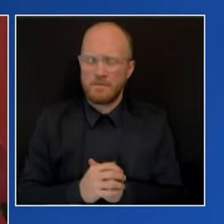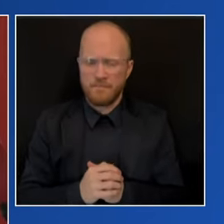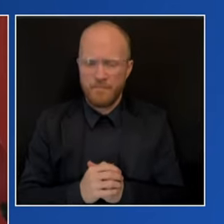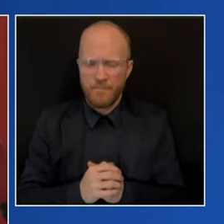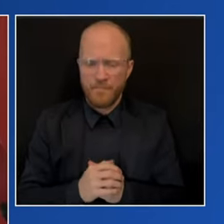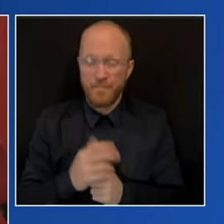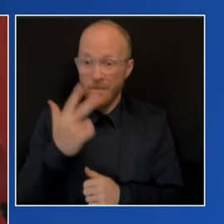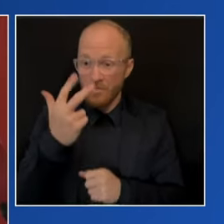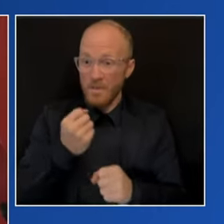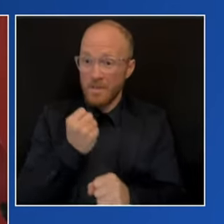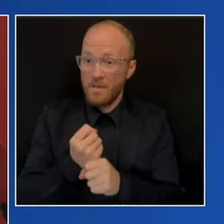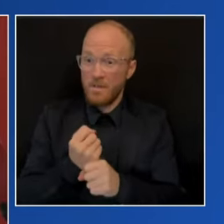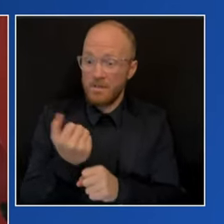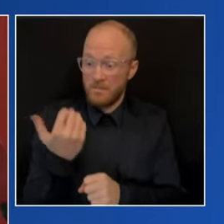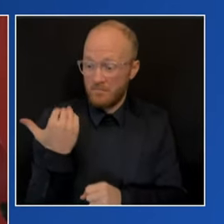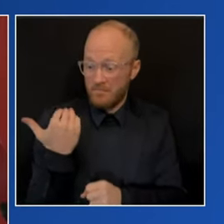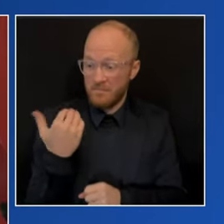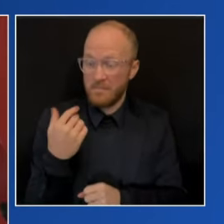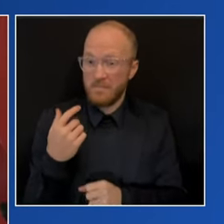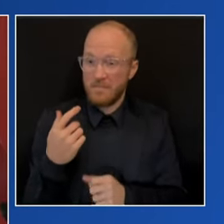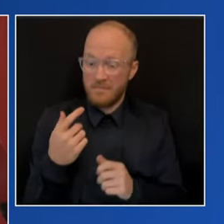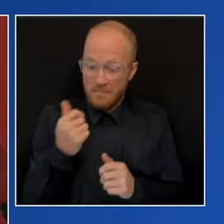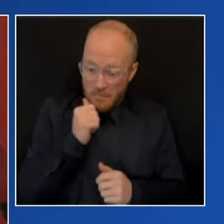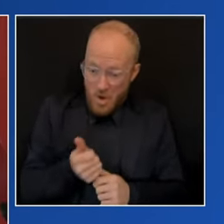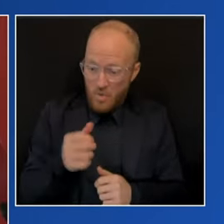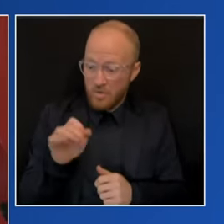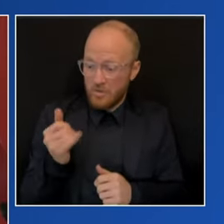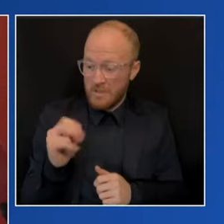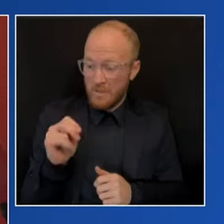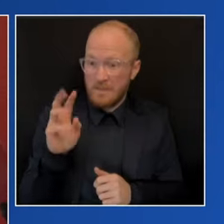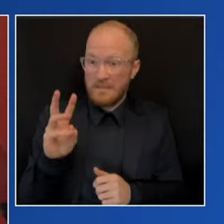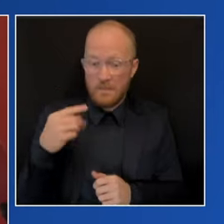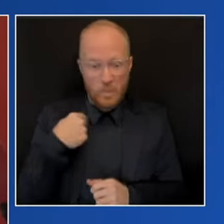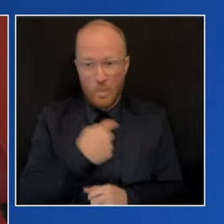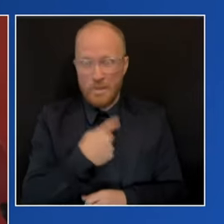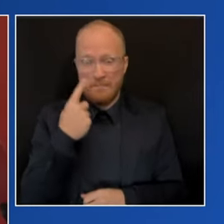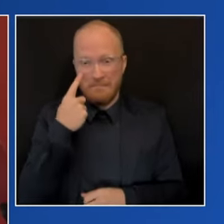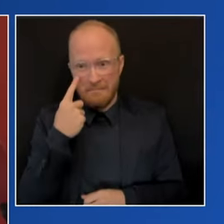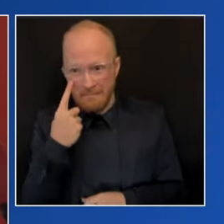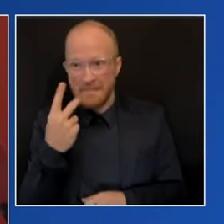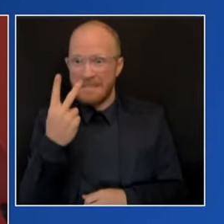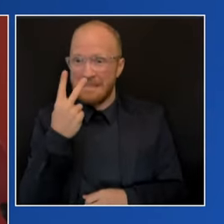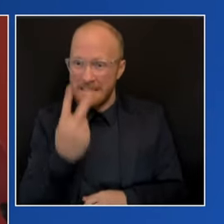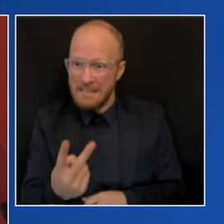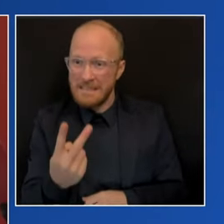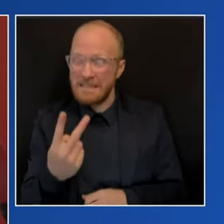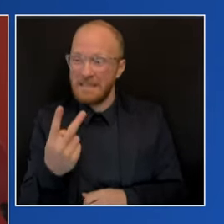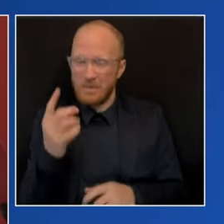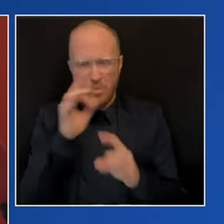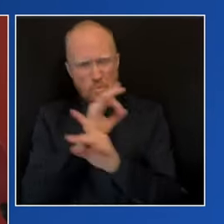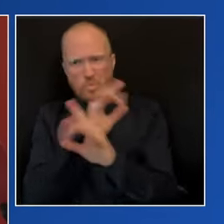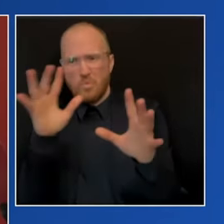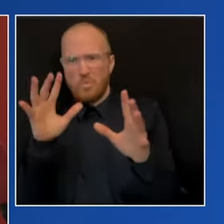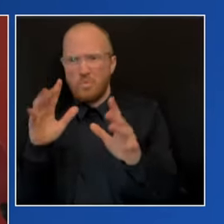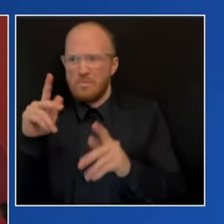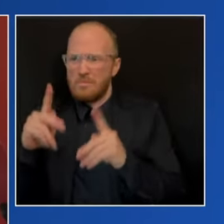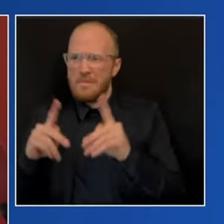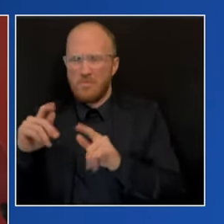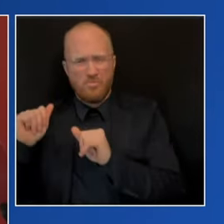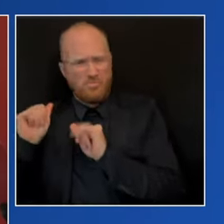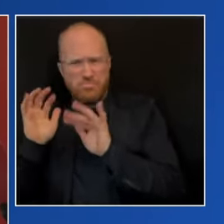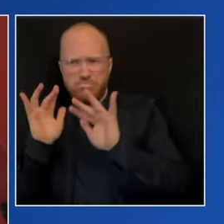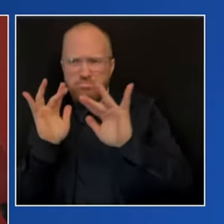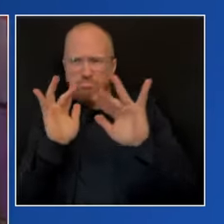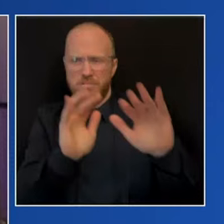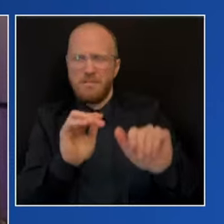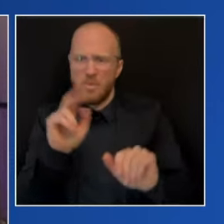tomorrow, we saw with our own eyes the violent mob storm the United States Capitol. It was almost